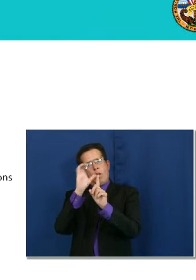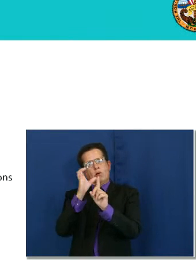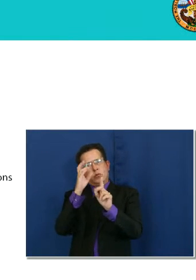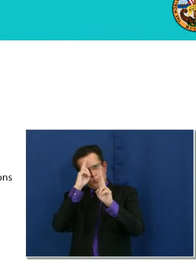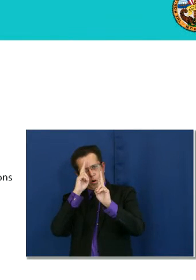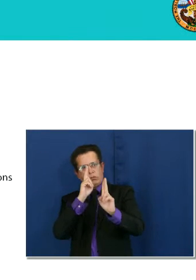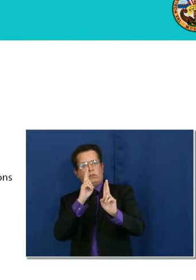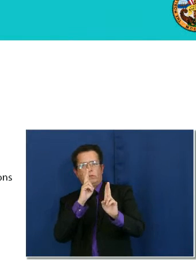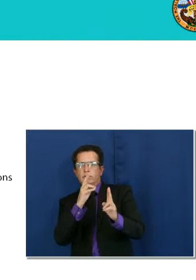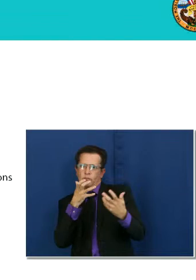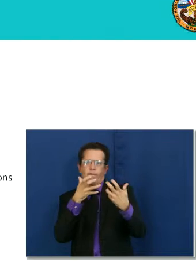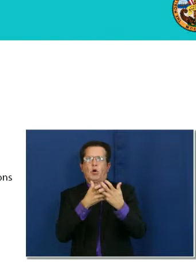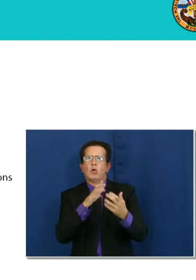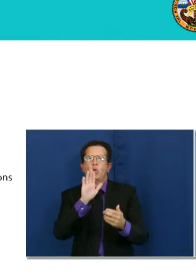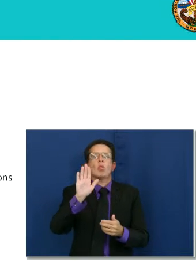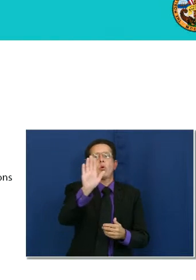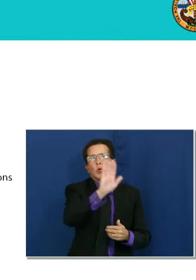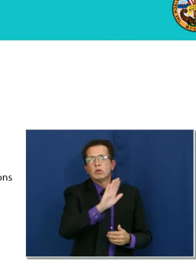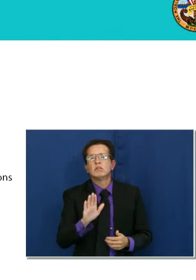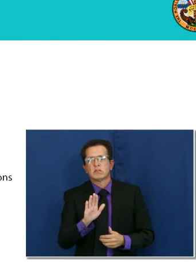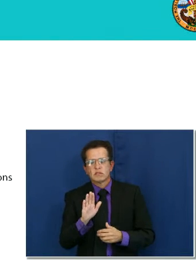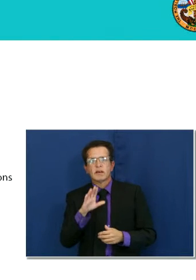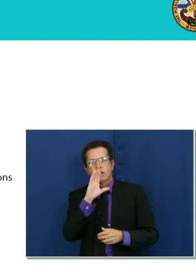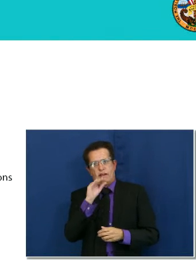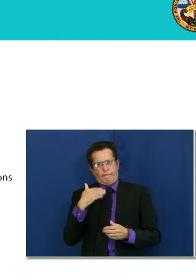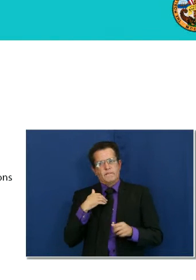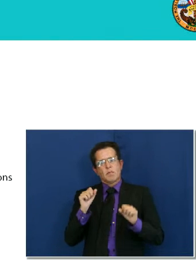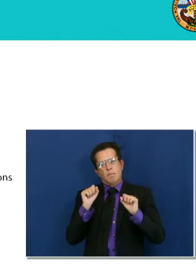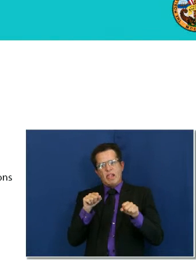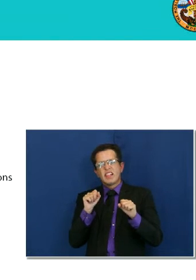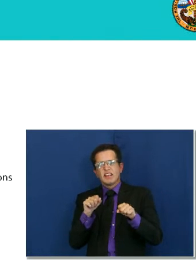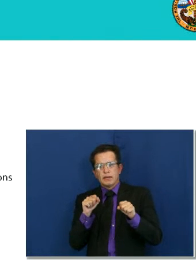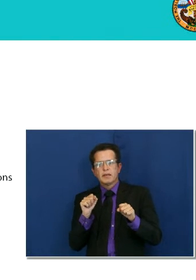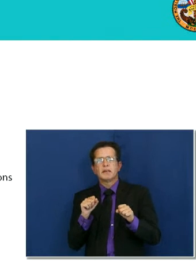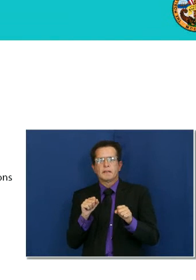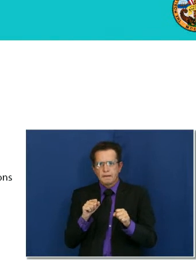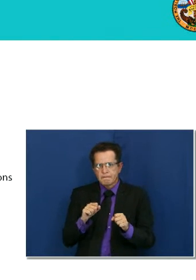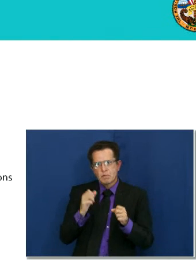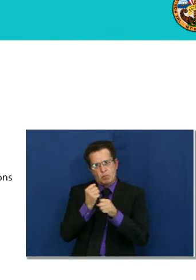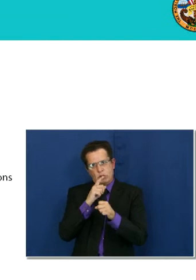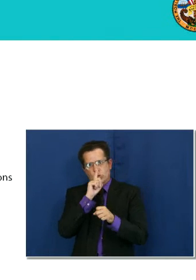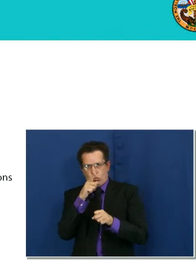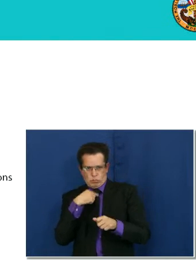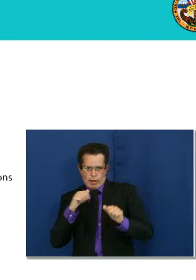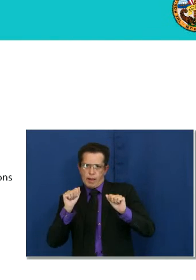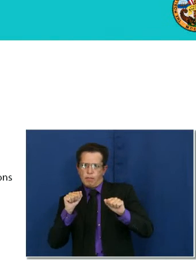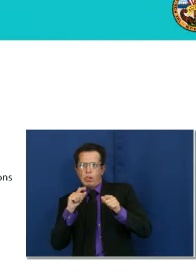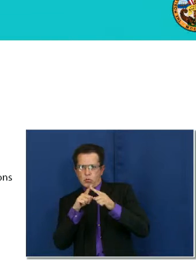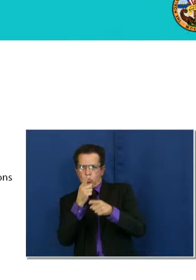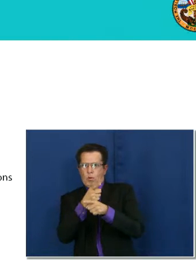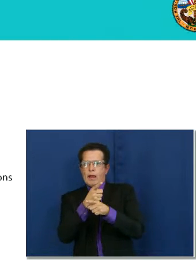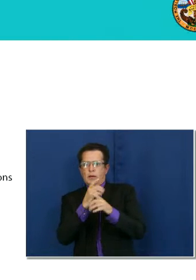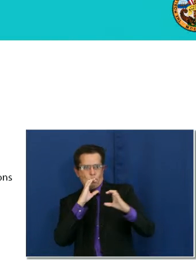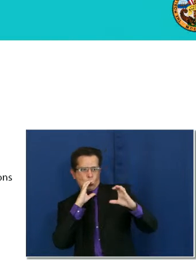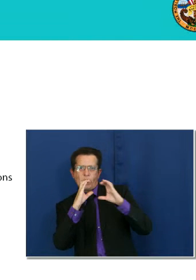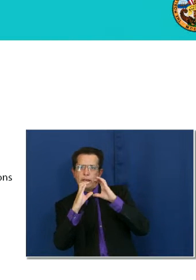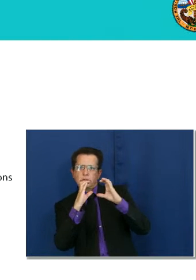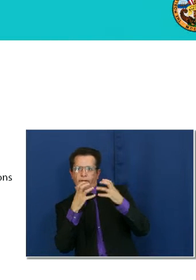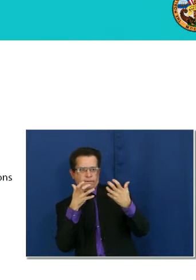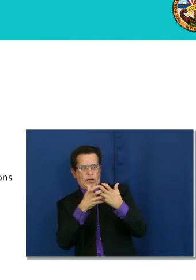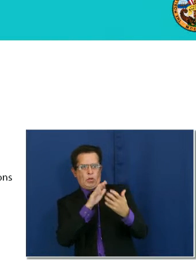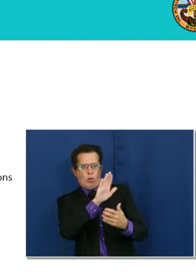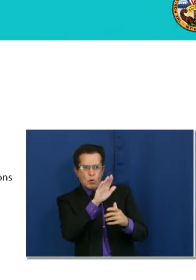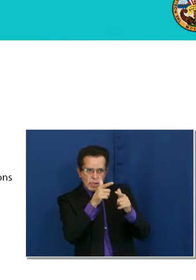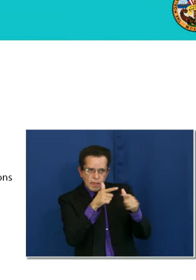convenient system. We want to inspire confidence in our ability to execute, make sure that we are ensuring appropriate communication and